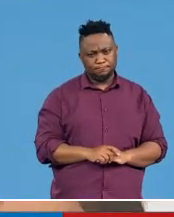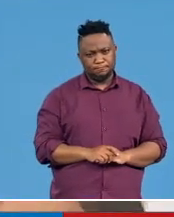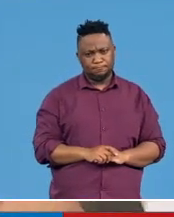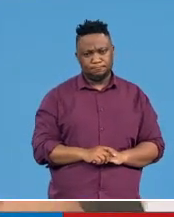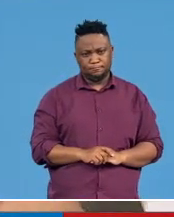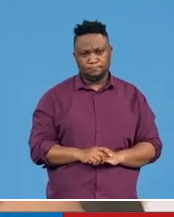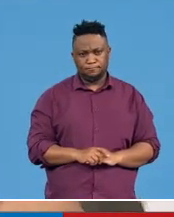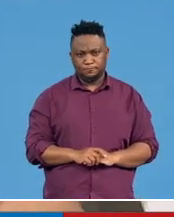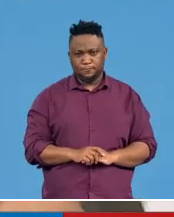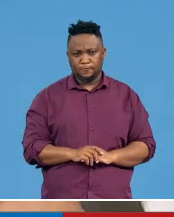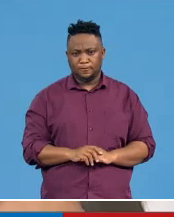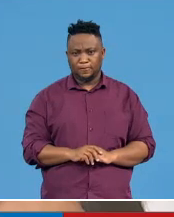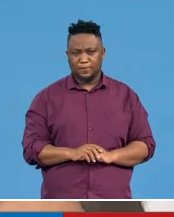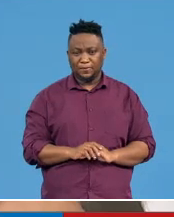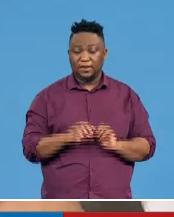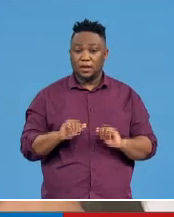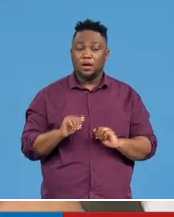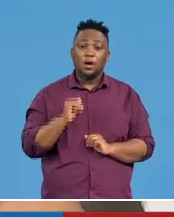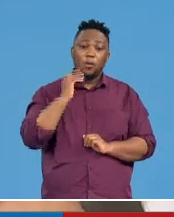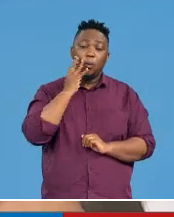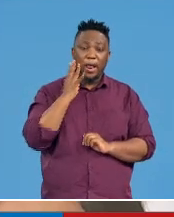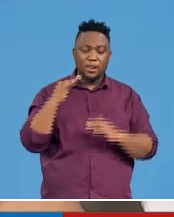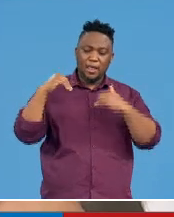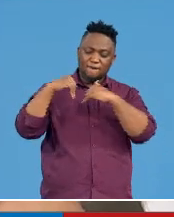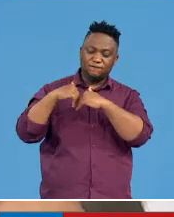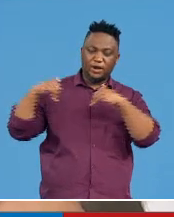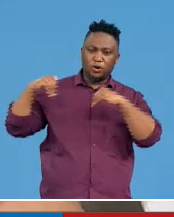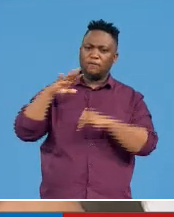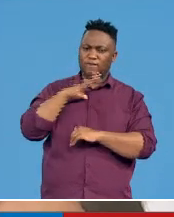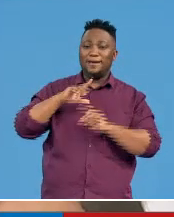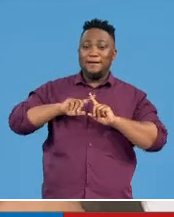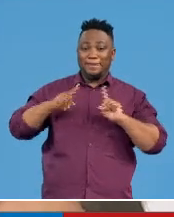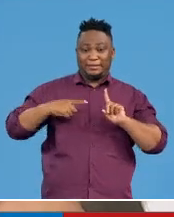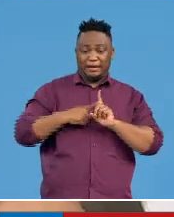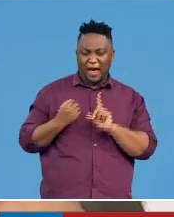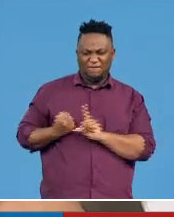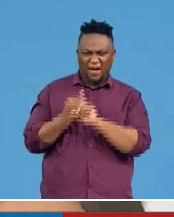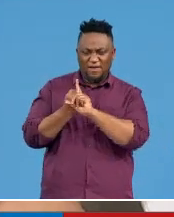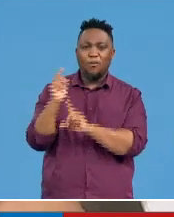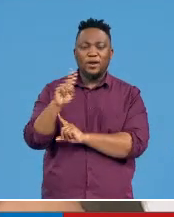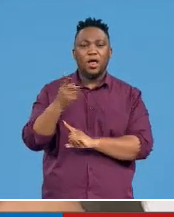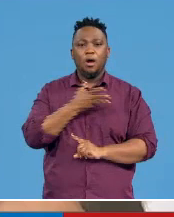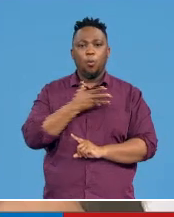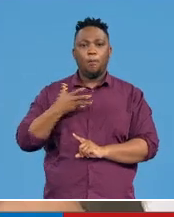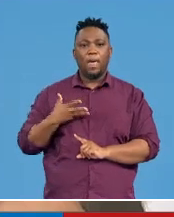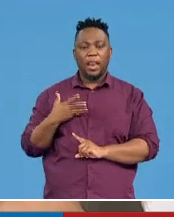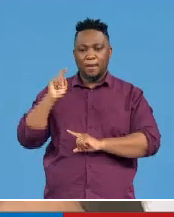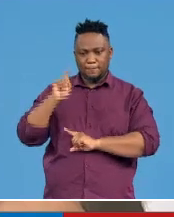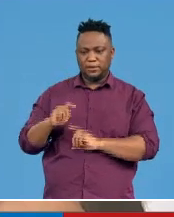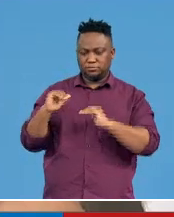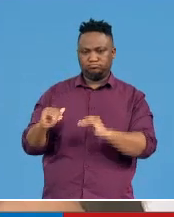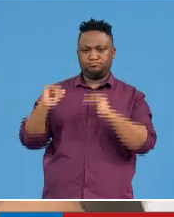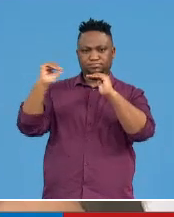Even in the democratic era, Comrade Jessie was relentless in advancing the position of women in